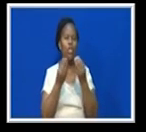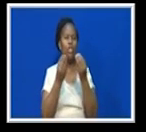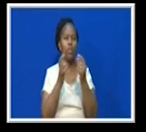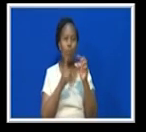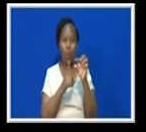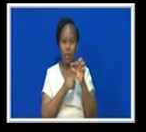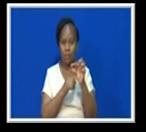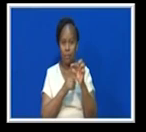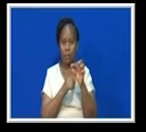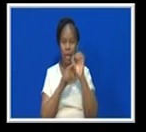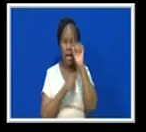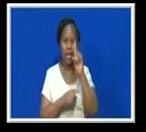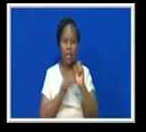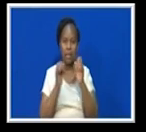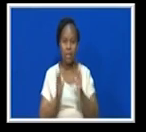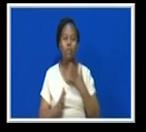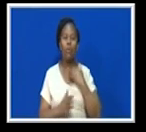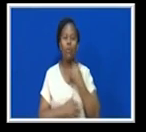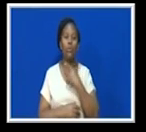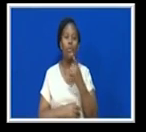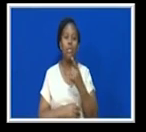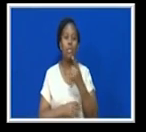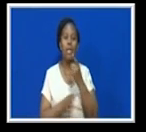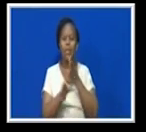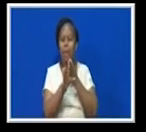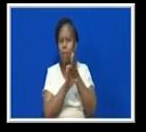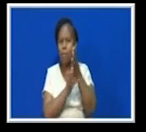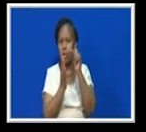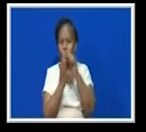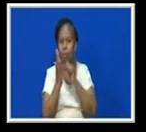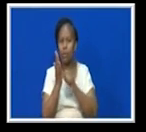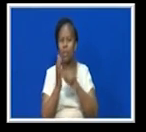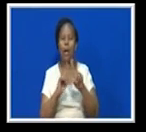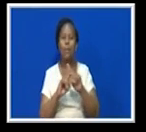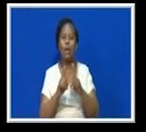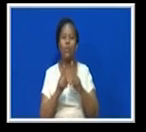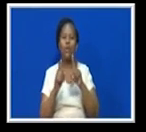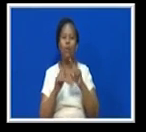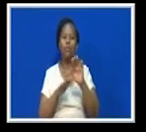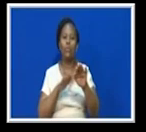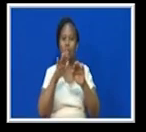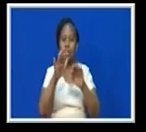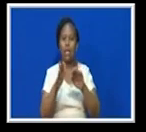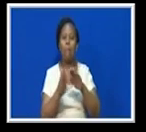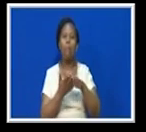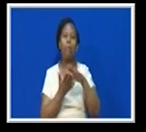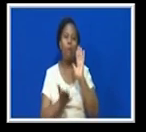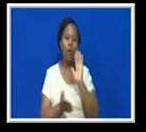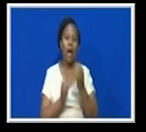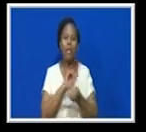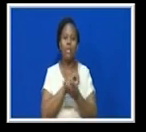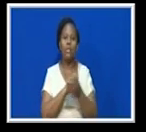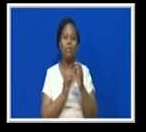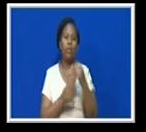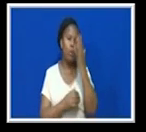words, an examiner wants to see a main point, but you have to go a step further and explain why